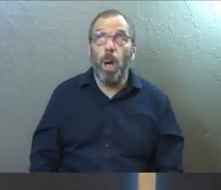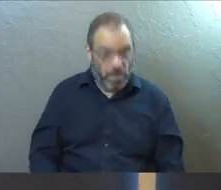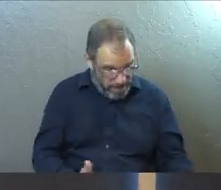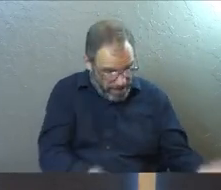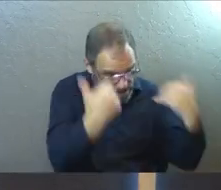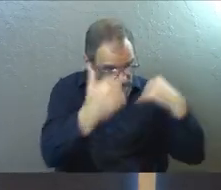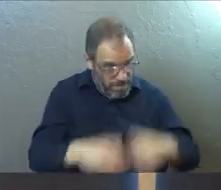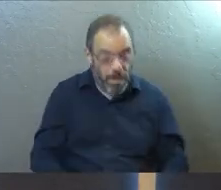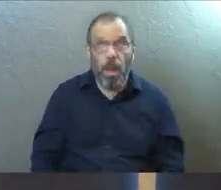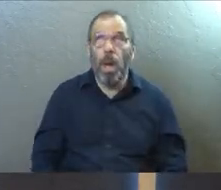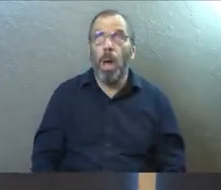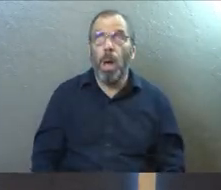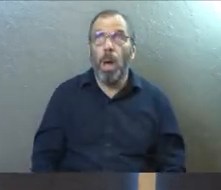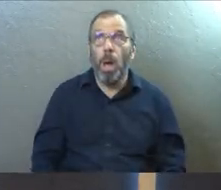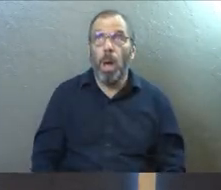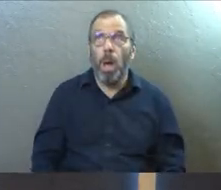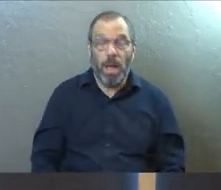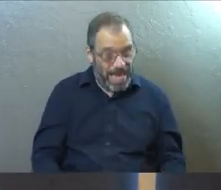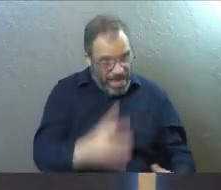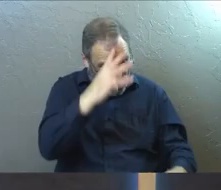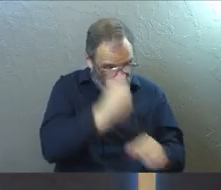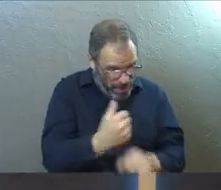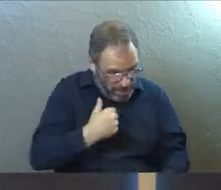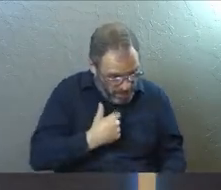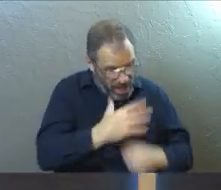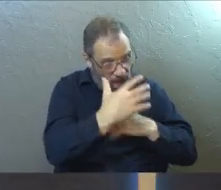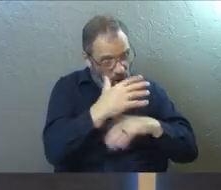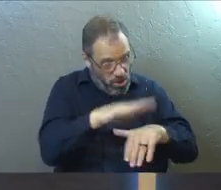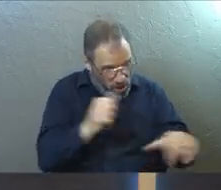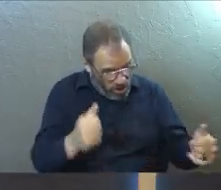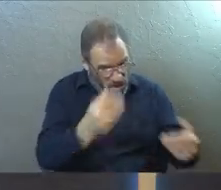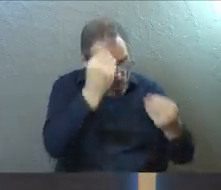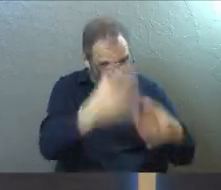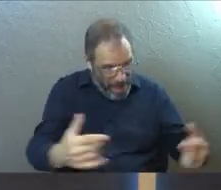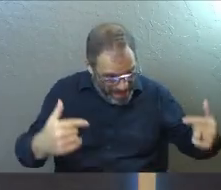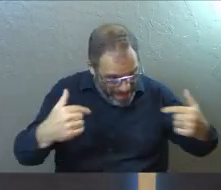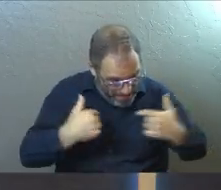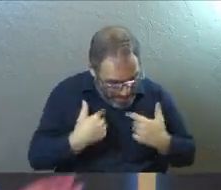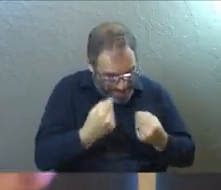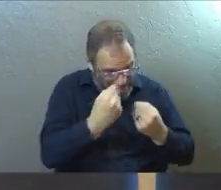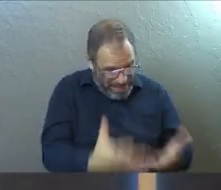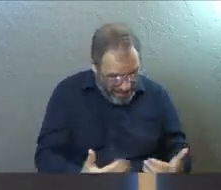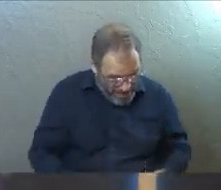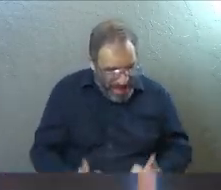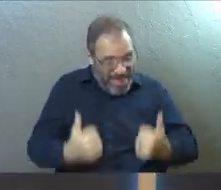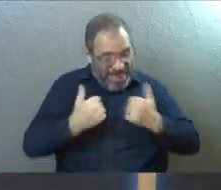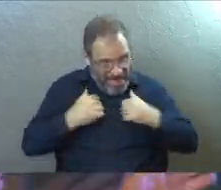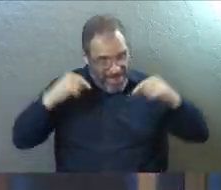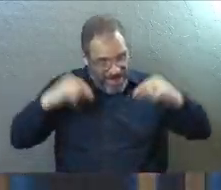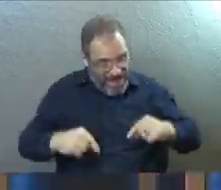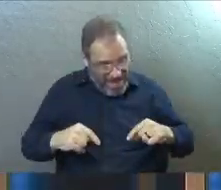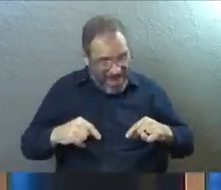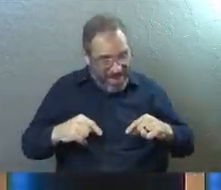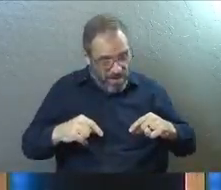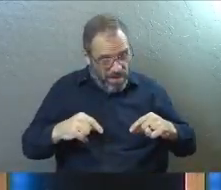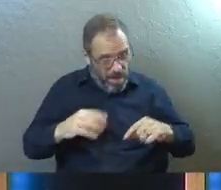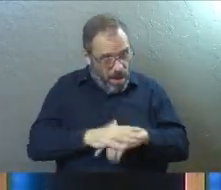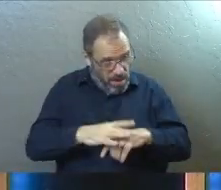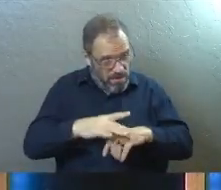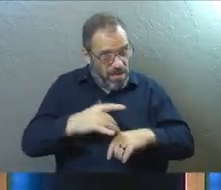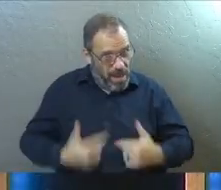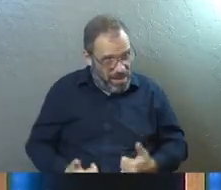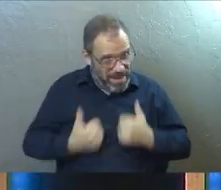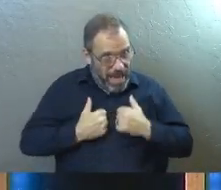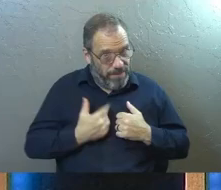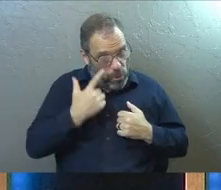Come on. Give me a chance. Trust me when I call you to do something. Obey the commands that I'm giving you. Live this way in the dews because you can